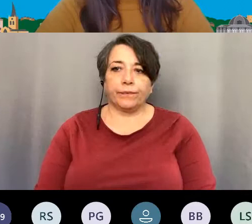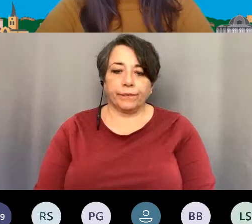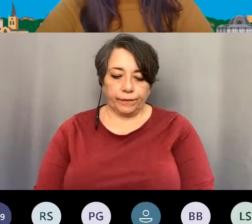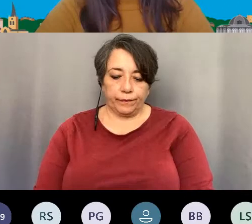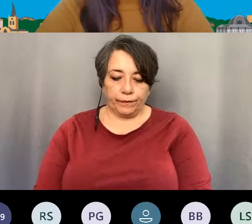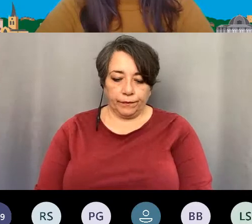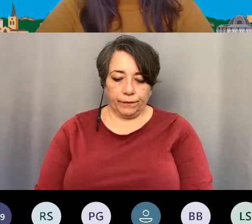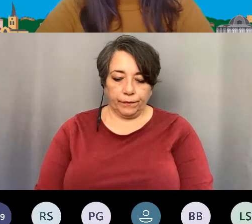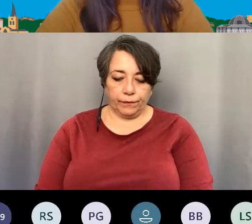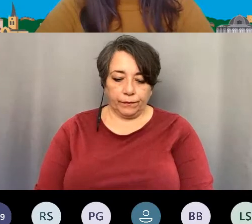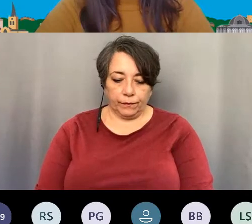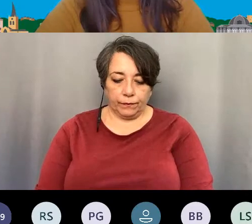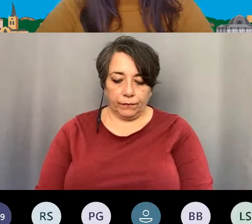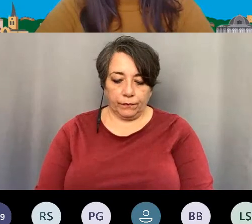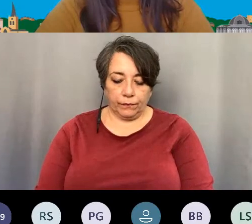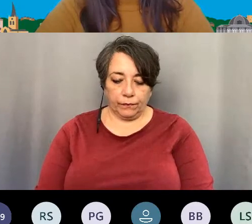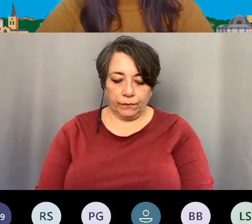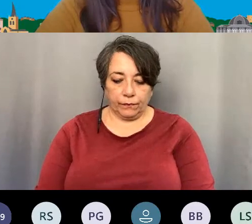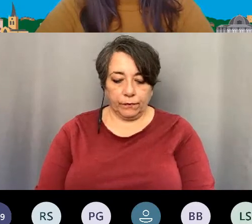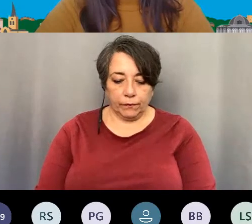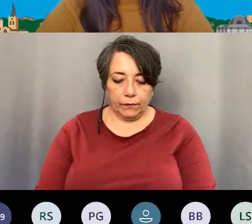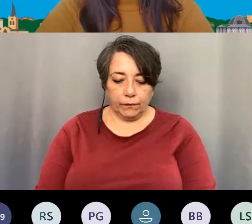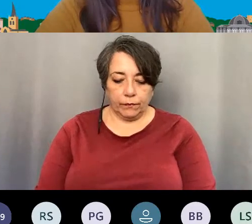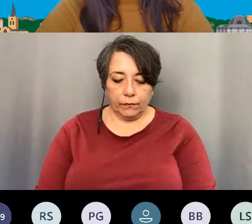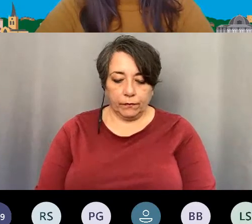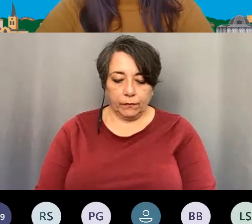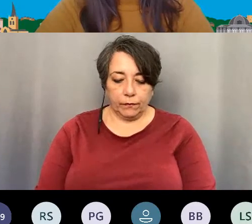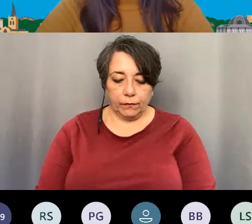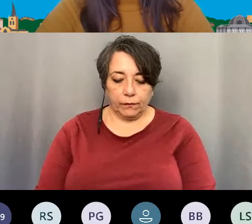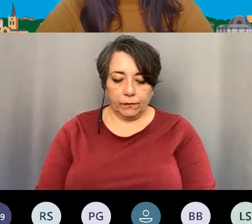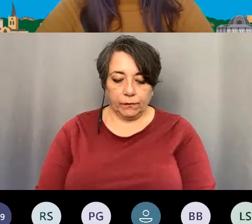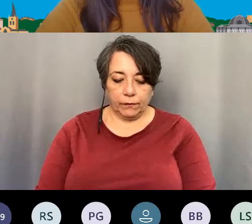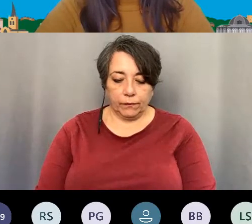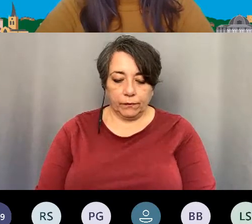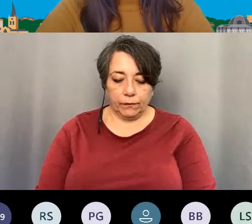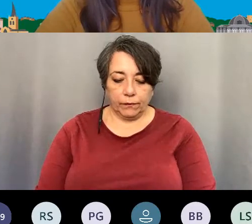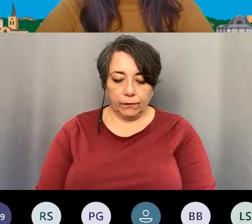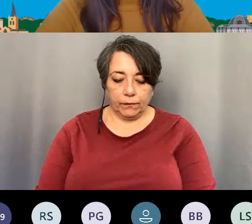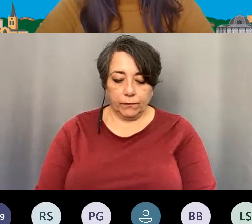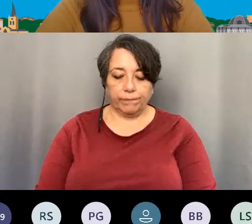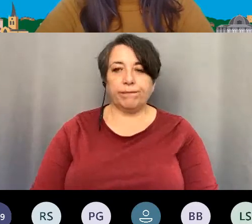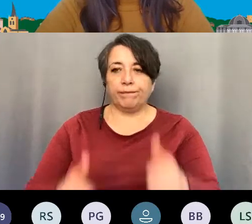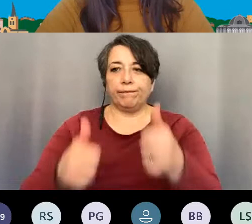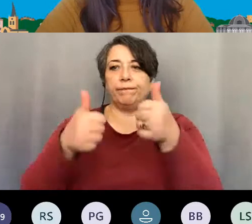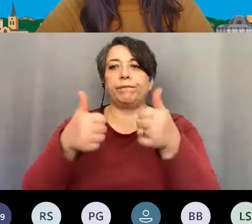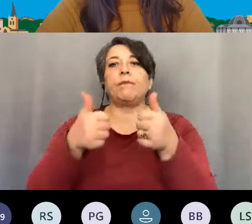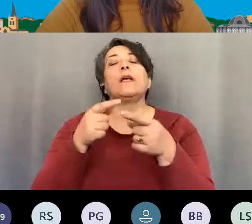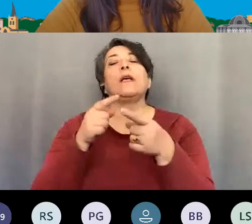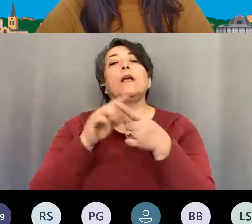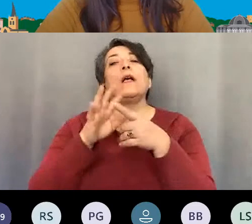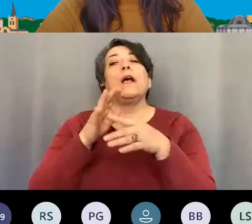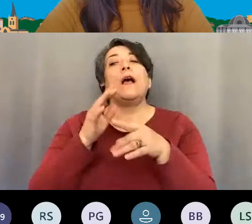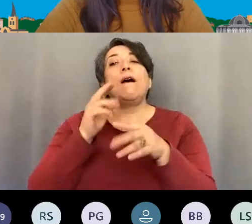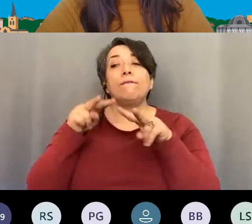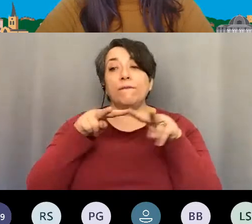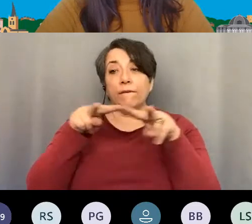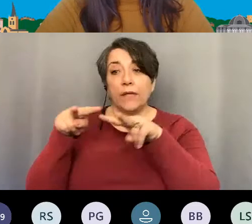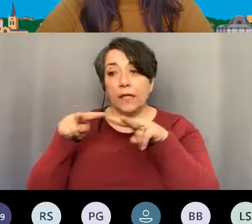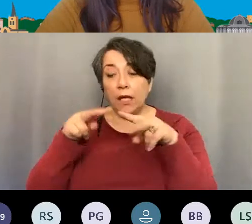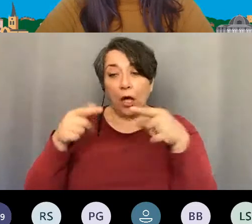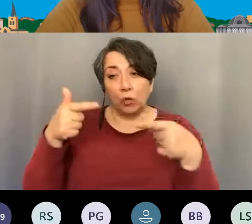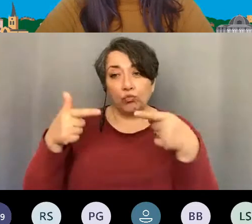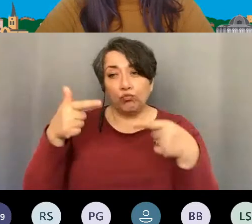and use what patients are saying to inform our future improvement programmes. Video is really brilliant